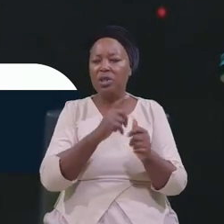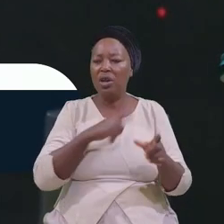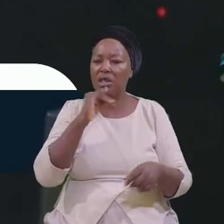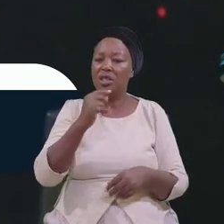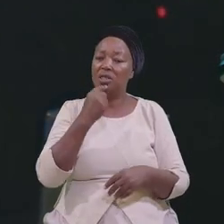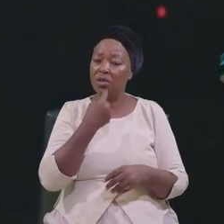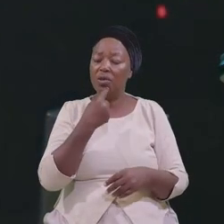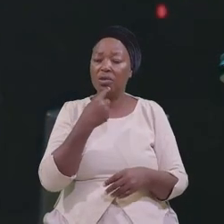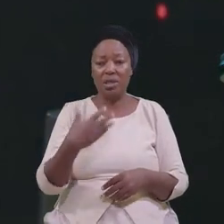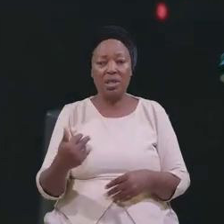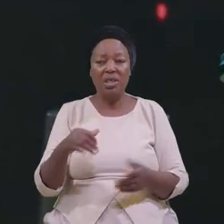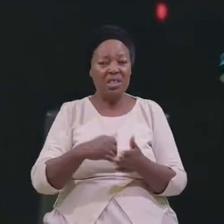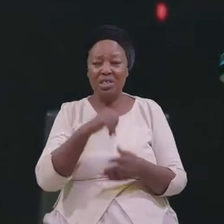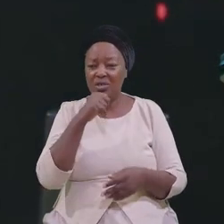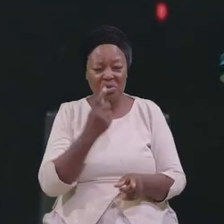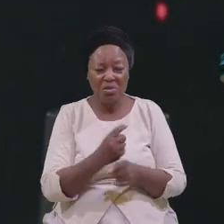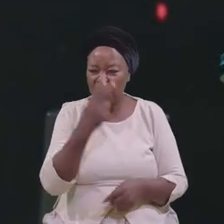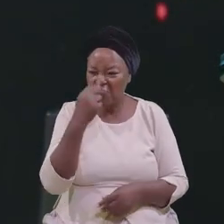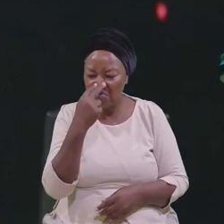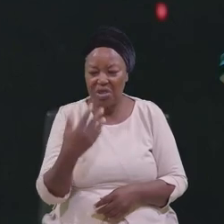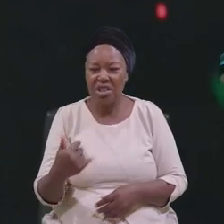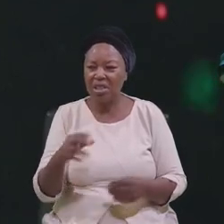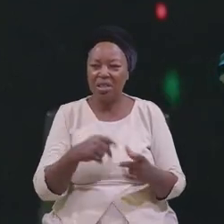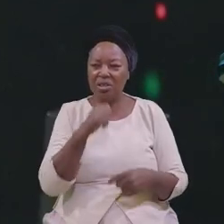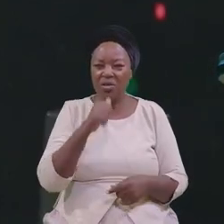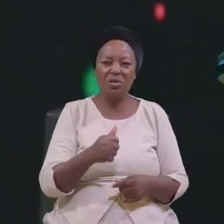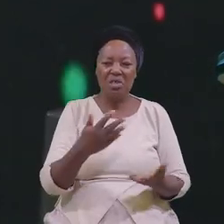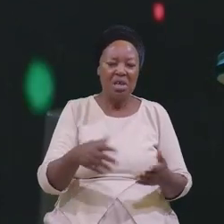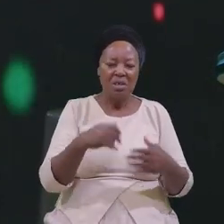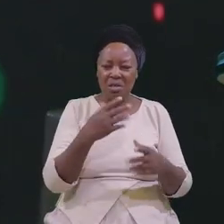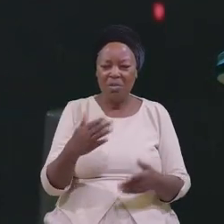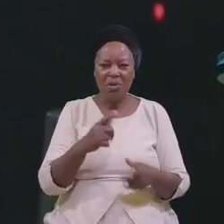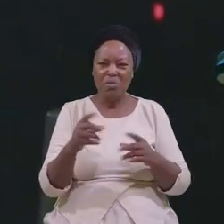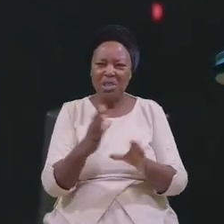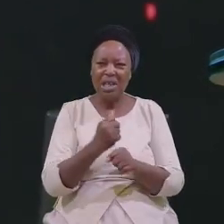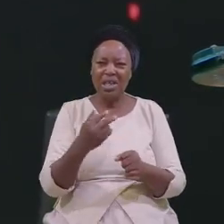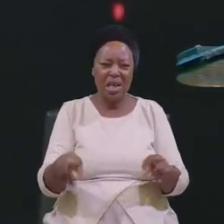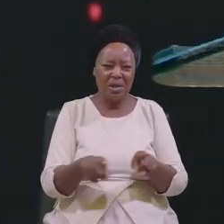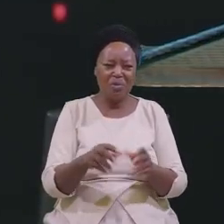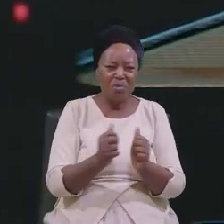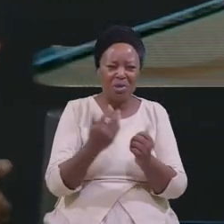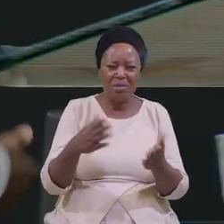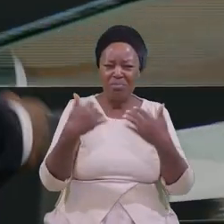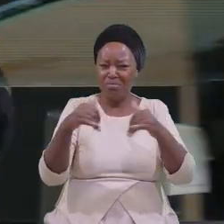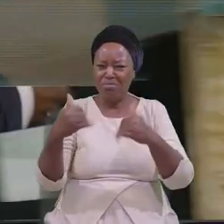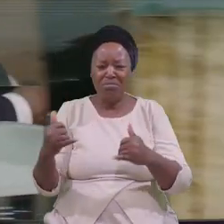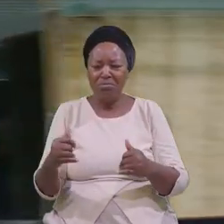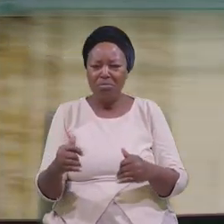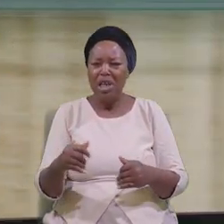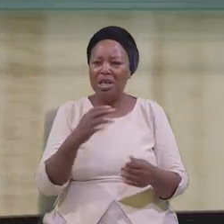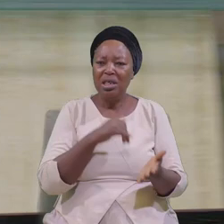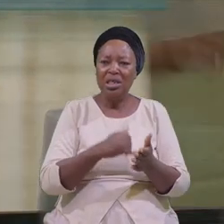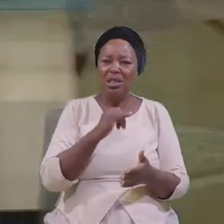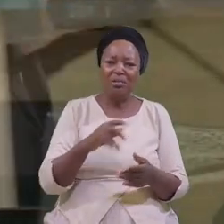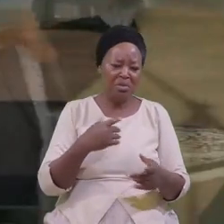not child's play. It's not a superficial thing. It's not, you know, like people that glam, maybe I do, maybe